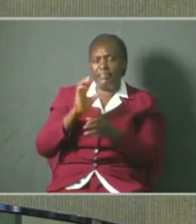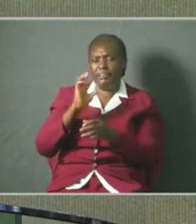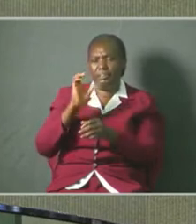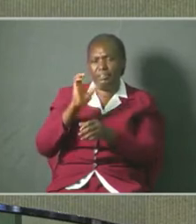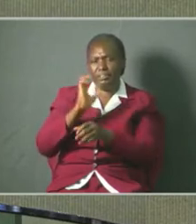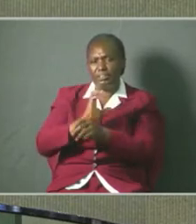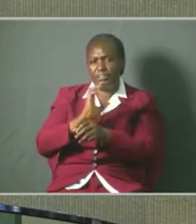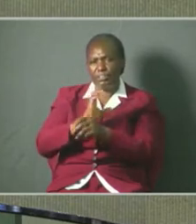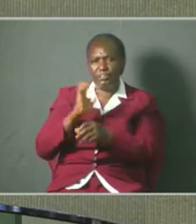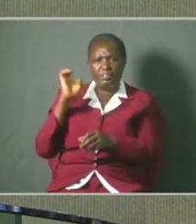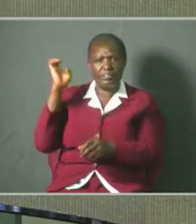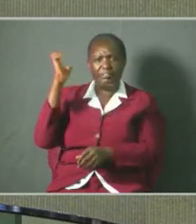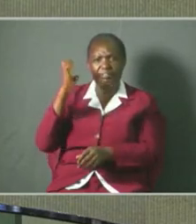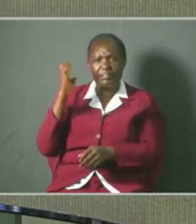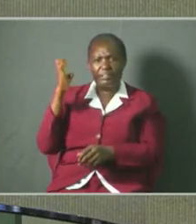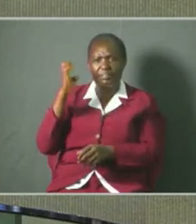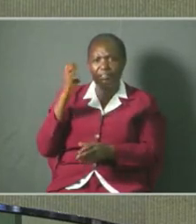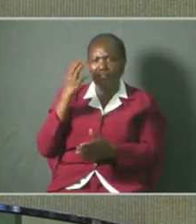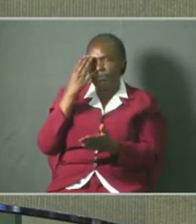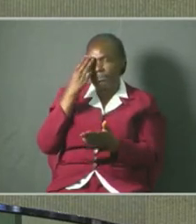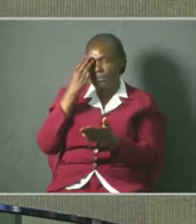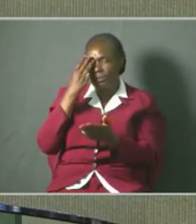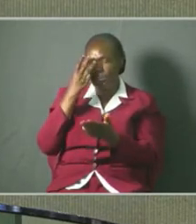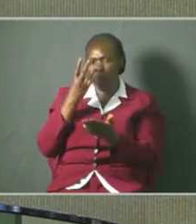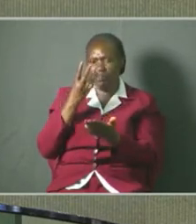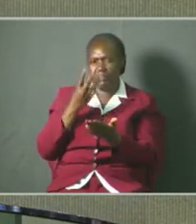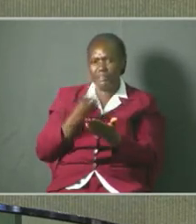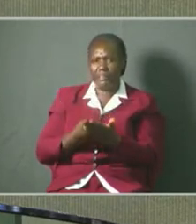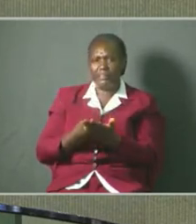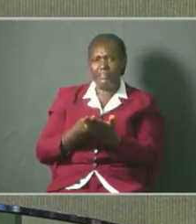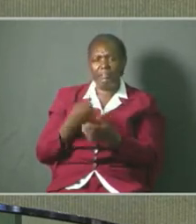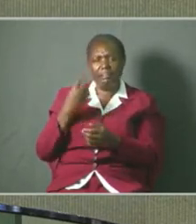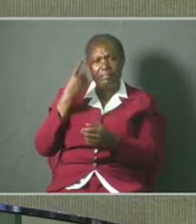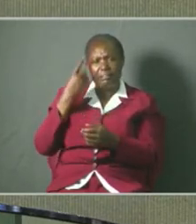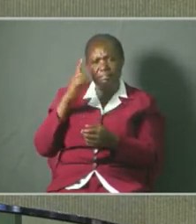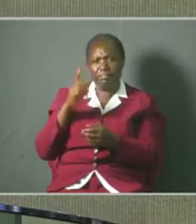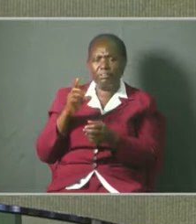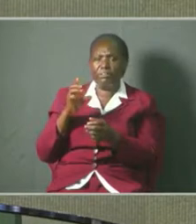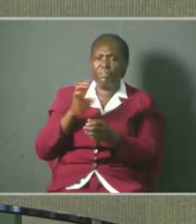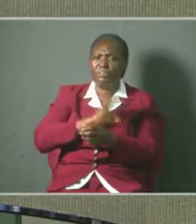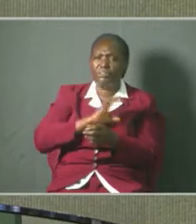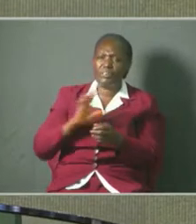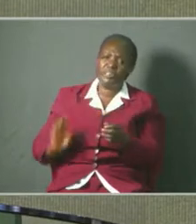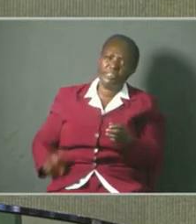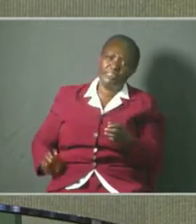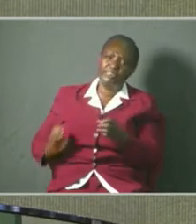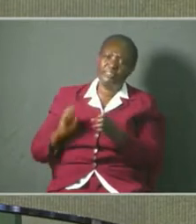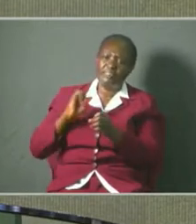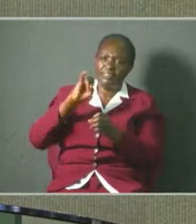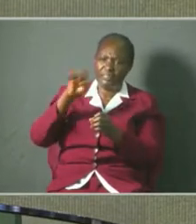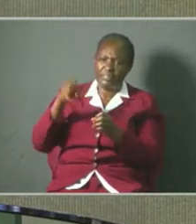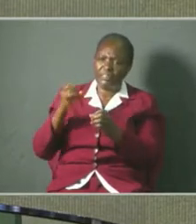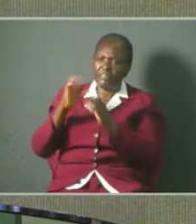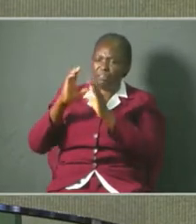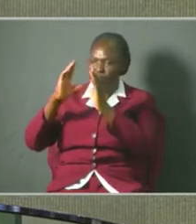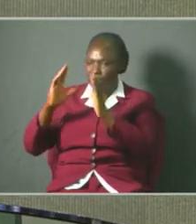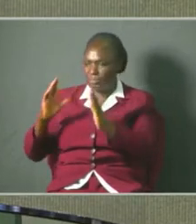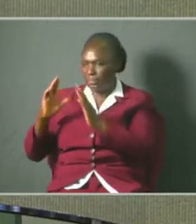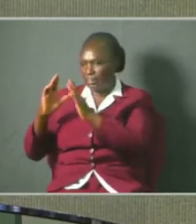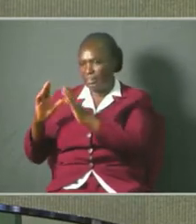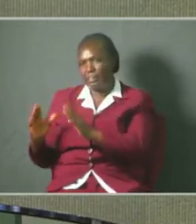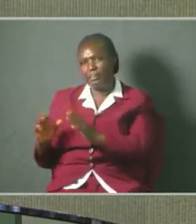evangelism, or witnessing for Christ in Jerusalem, the Jerusalem evangelism is meant